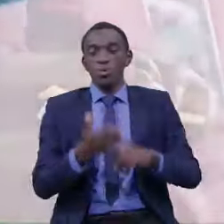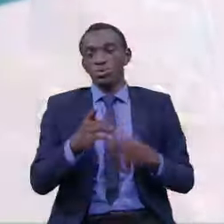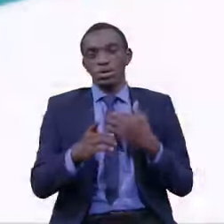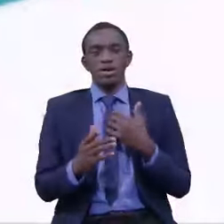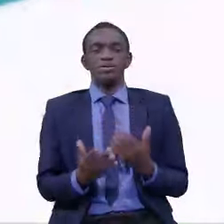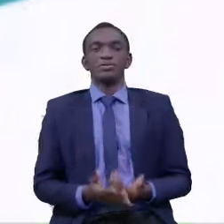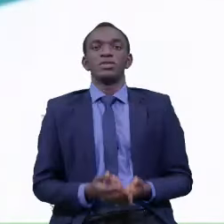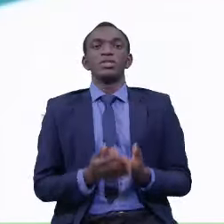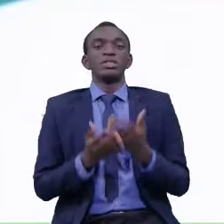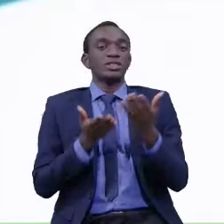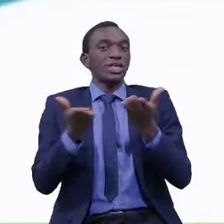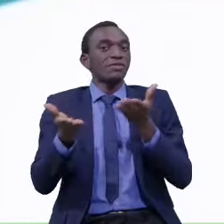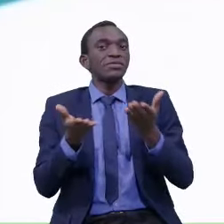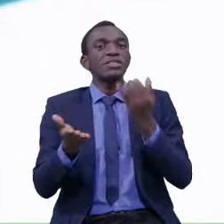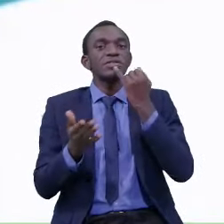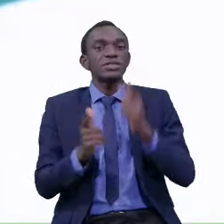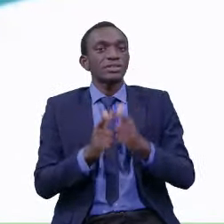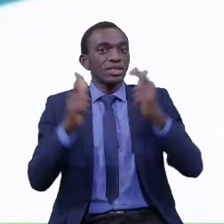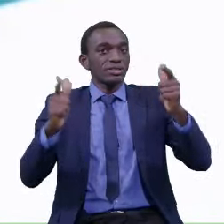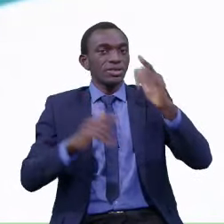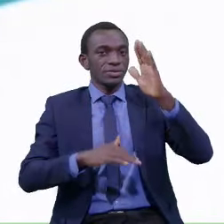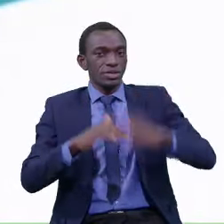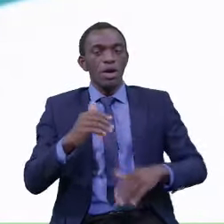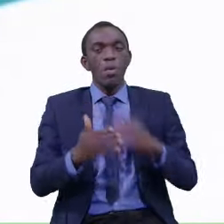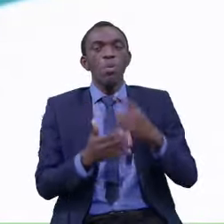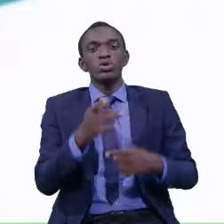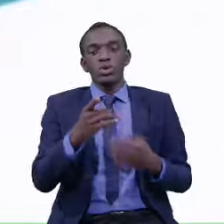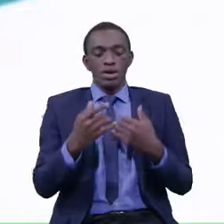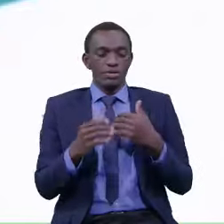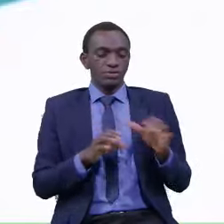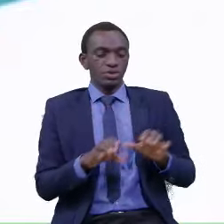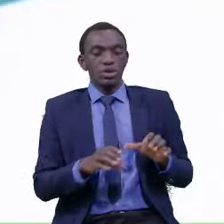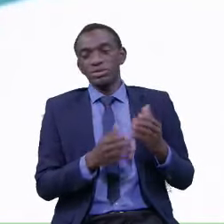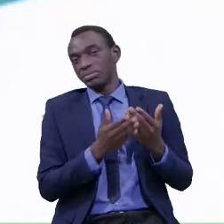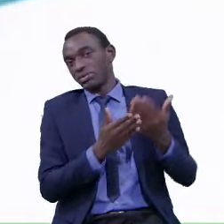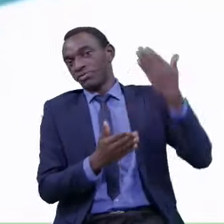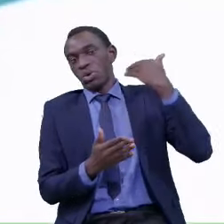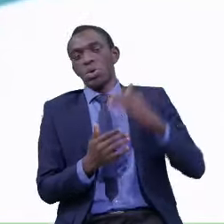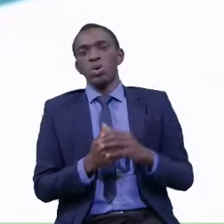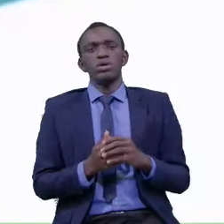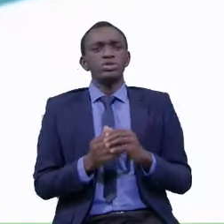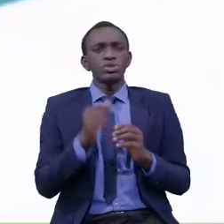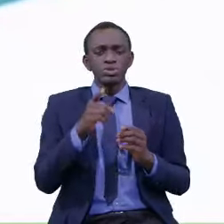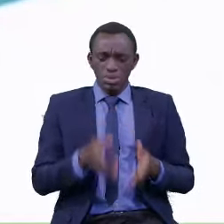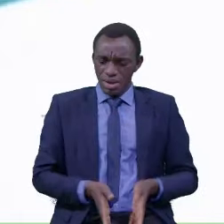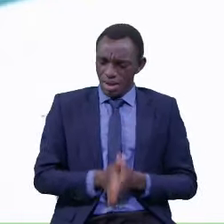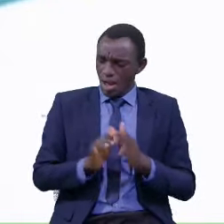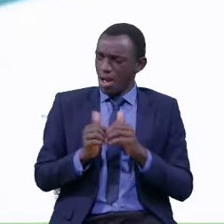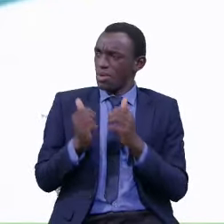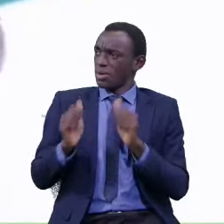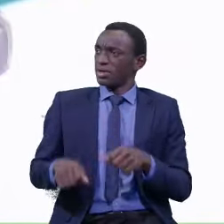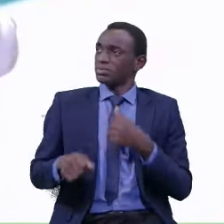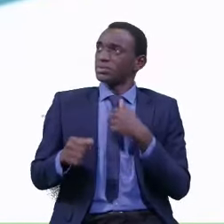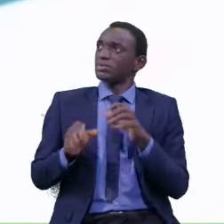is greater than what you've done in the past. And you say, how can I do this? And he says,